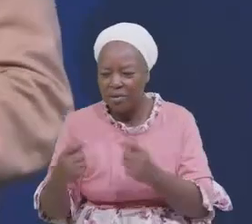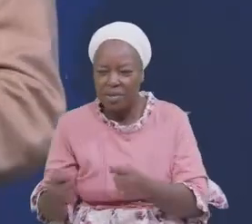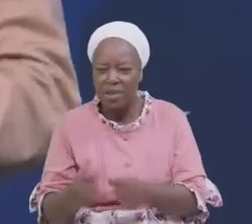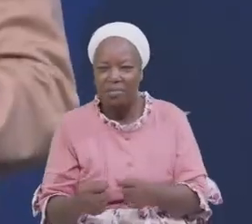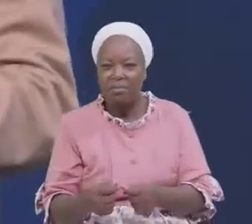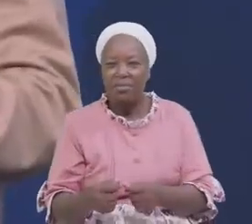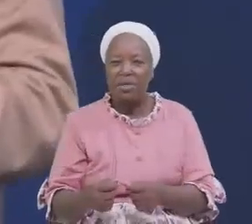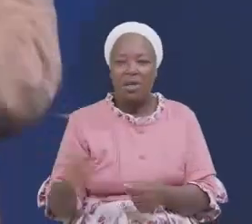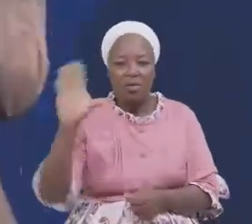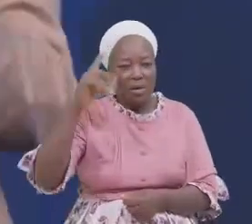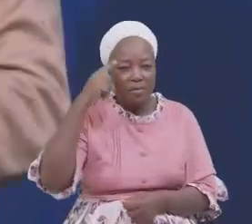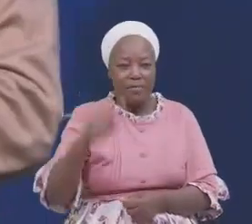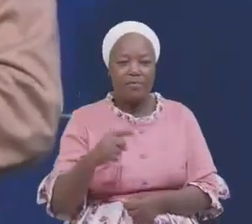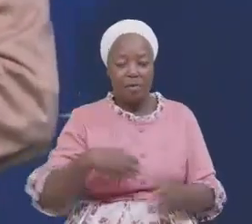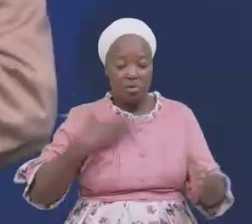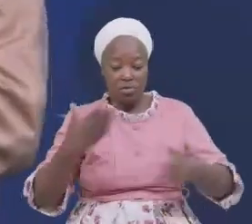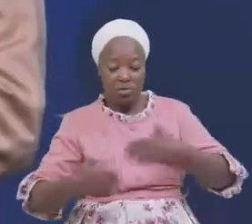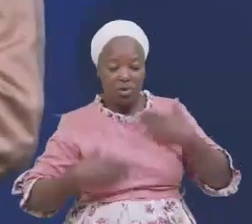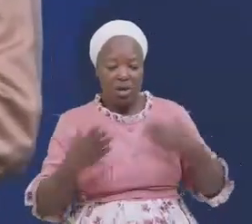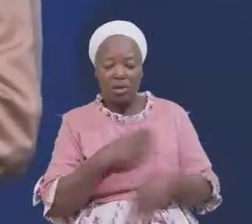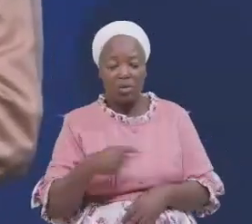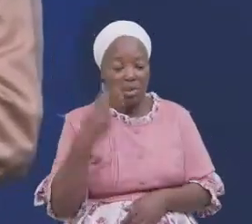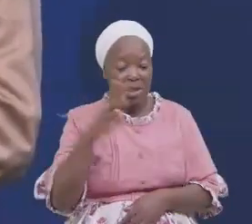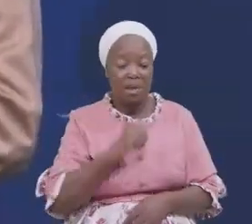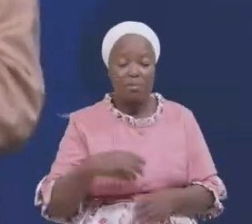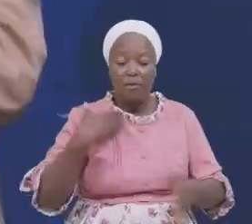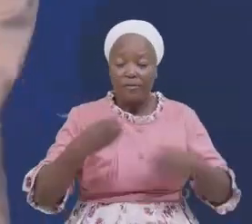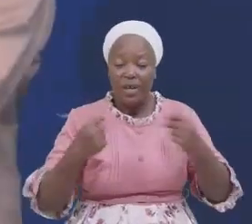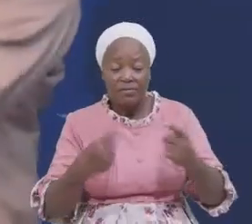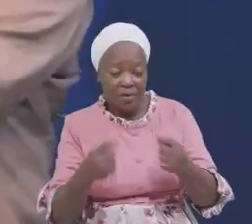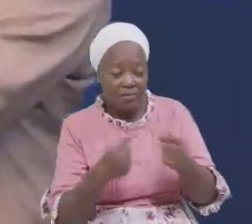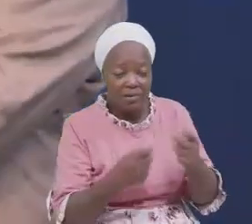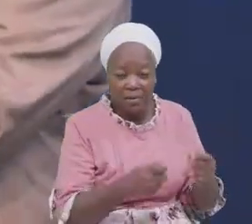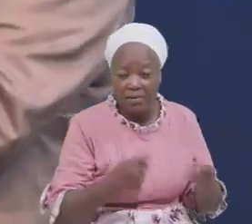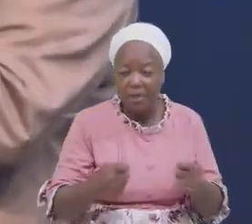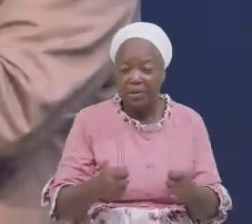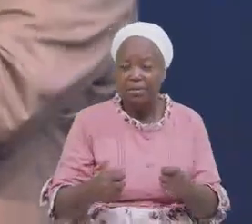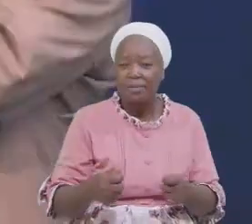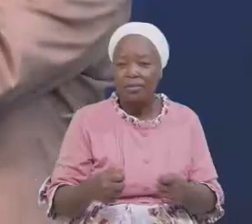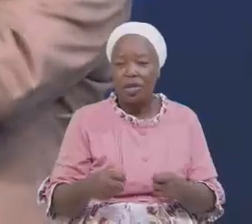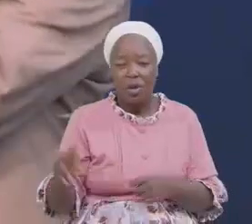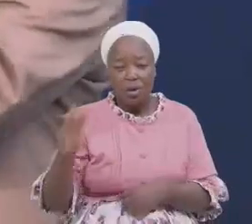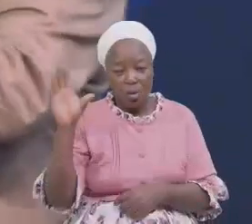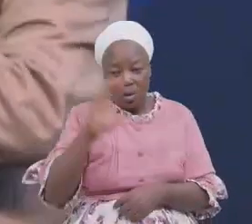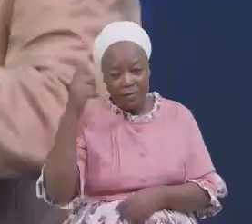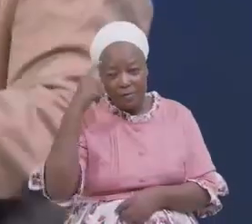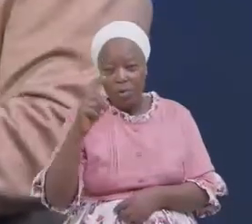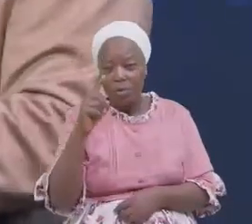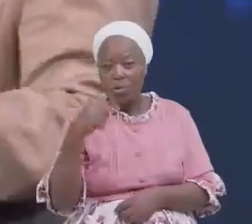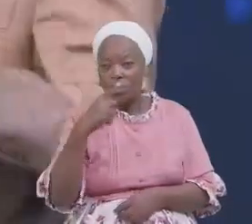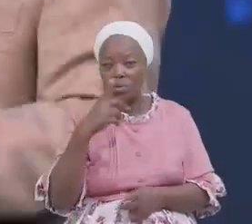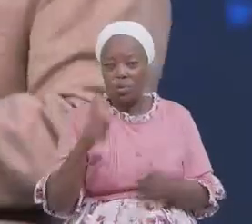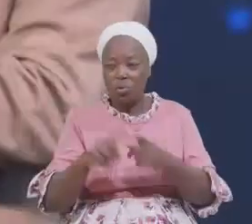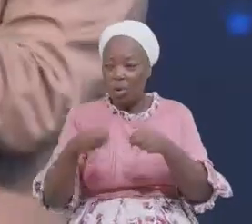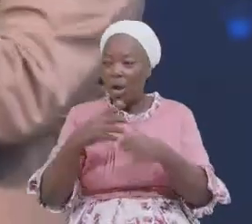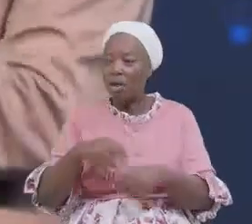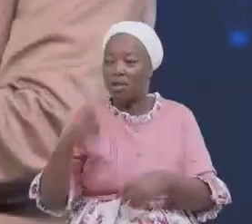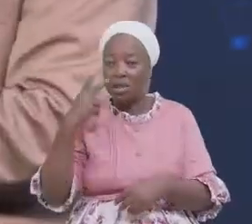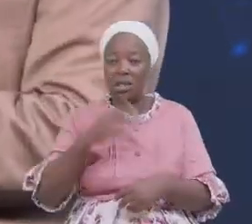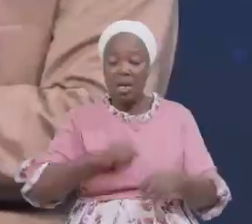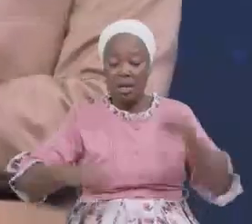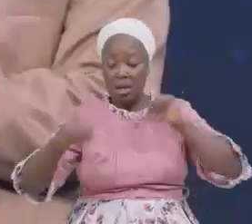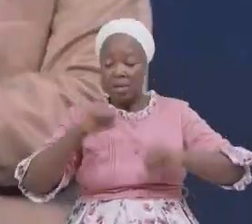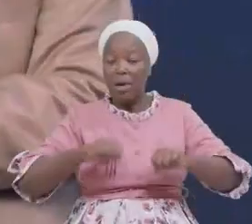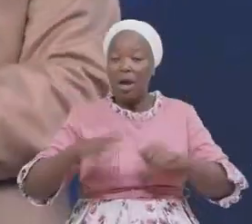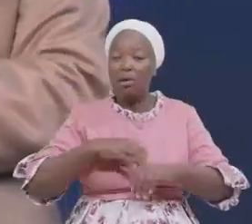Looking for joy, they hurry up. Looking to go and watch their games, their favorite games, they